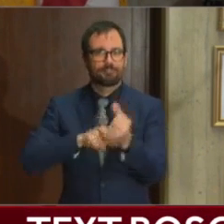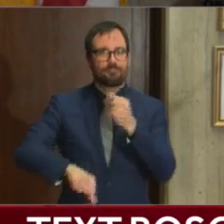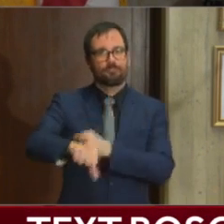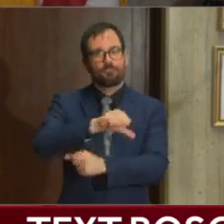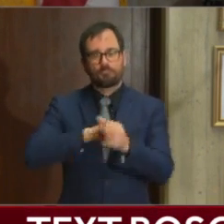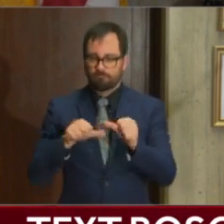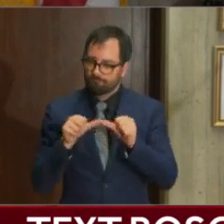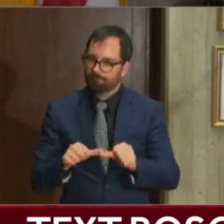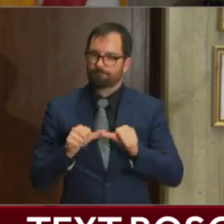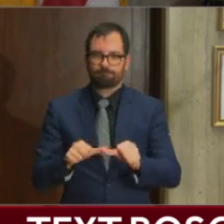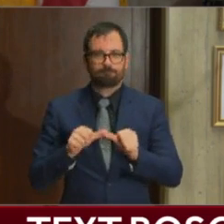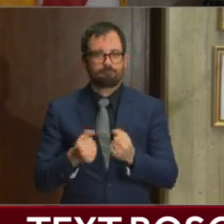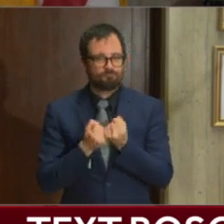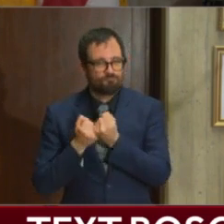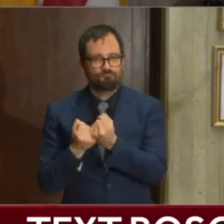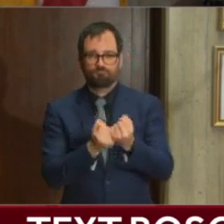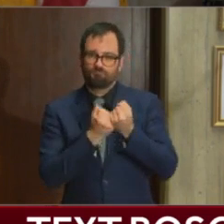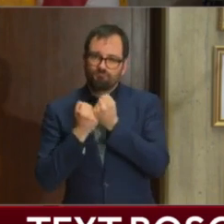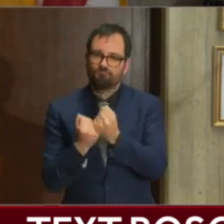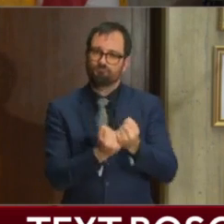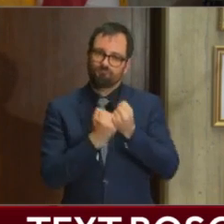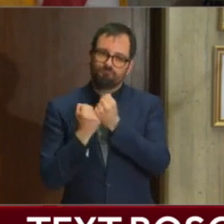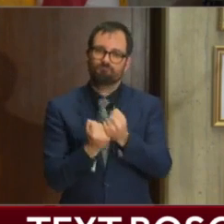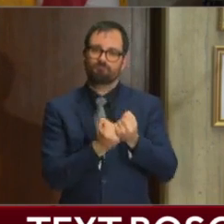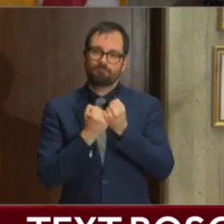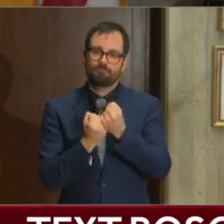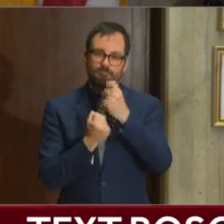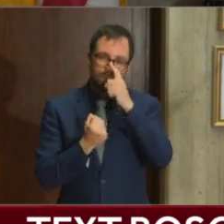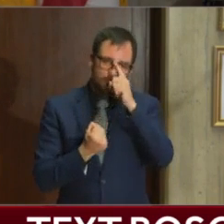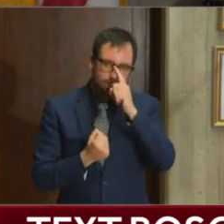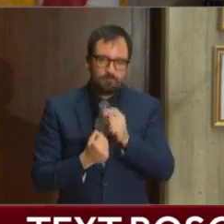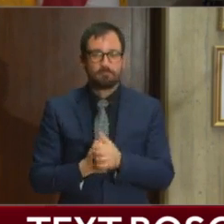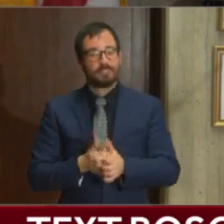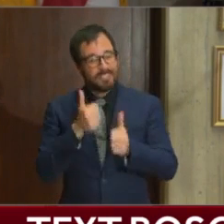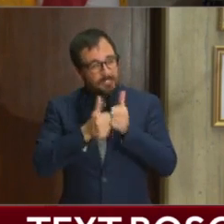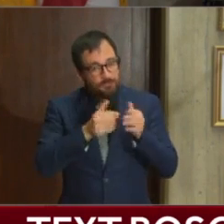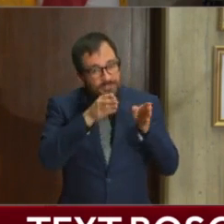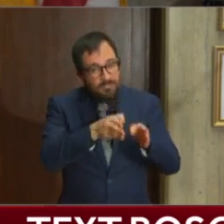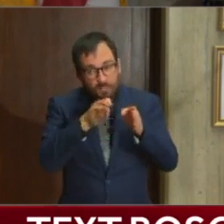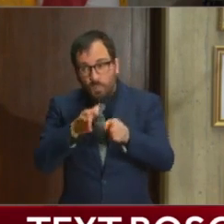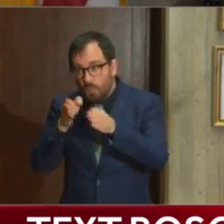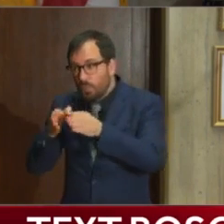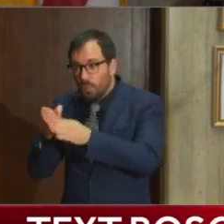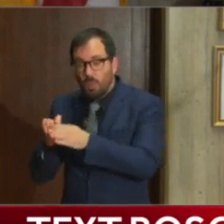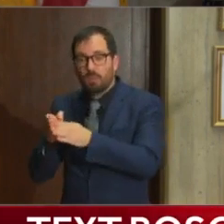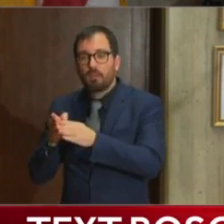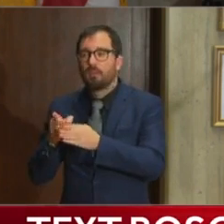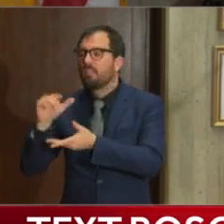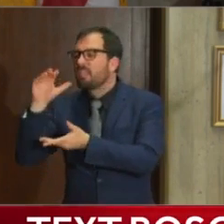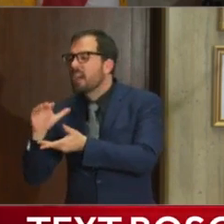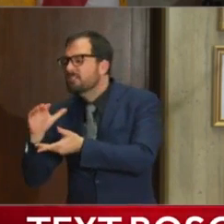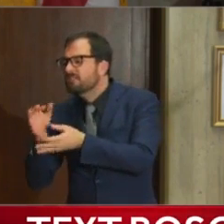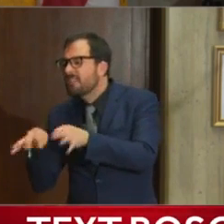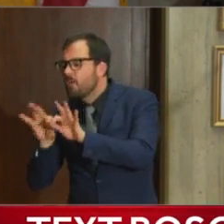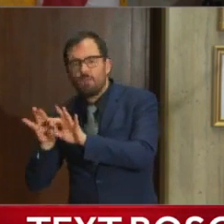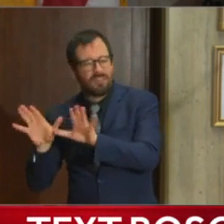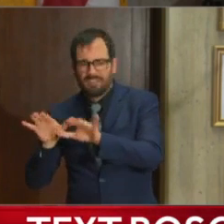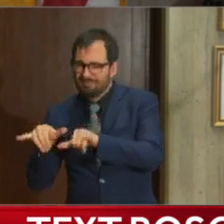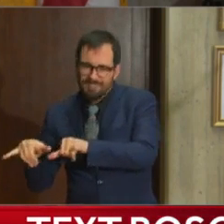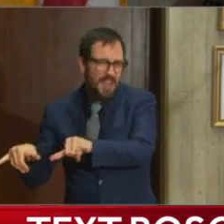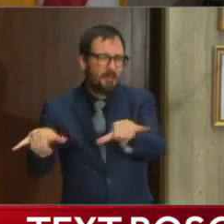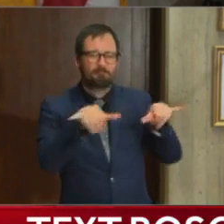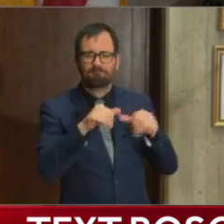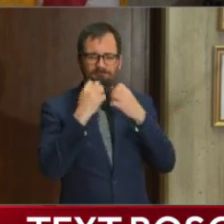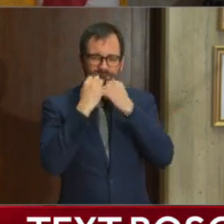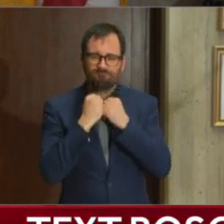has a purpose. Every single Bostonian has a role to play, to do your part and defend our city. We've been knocked